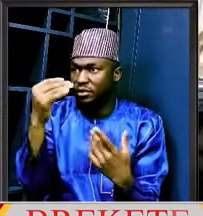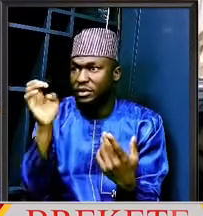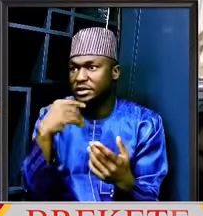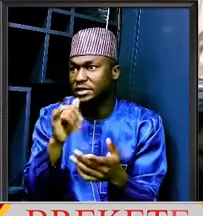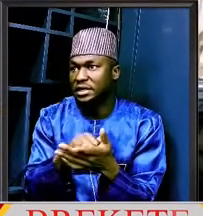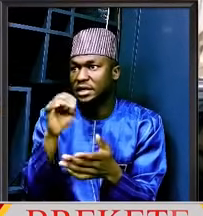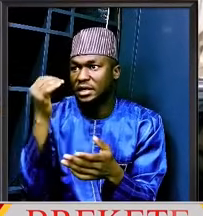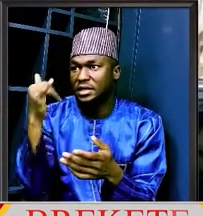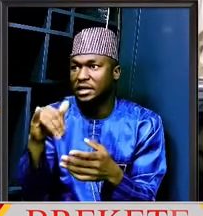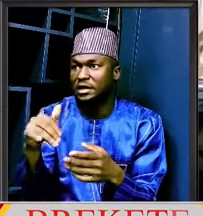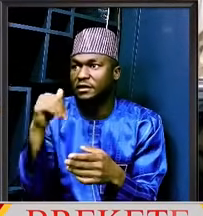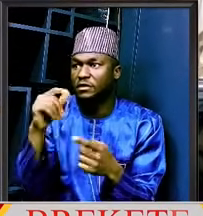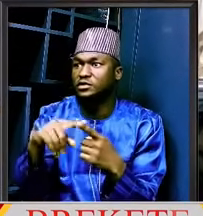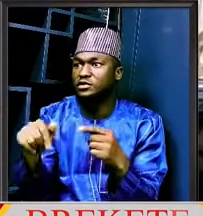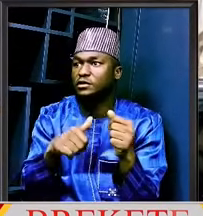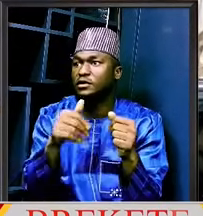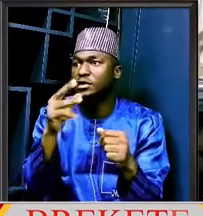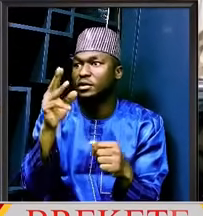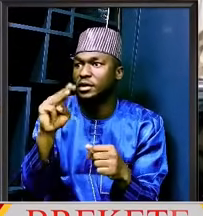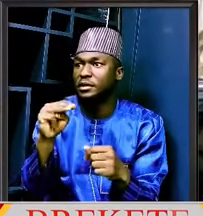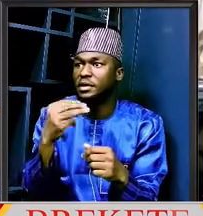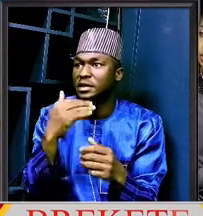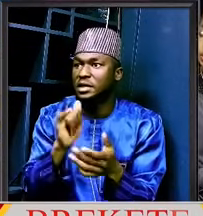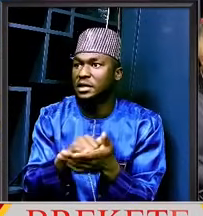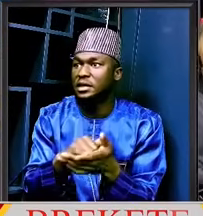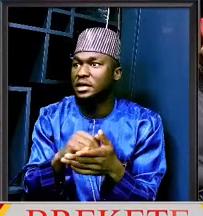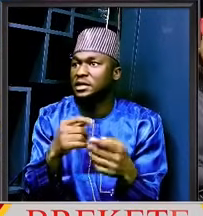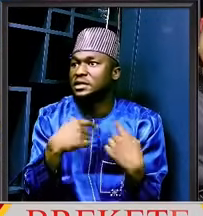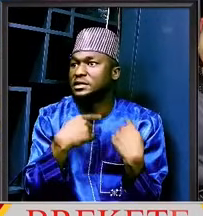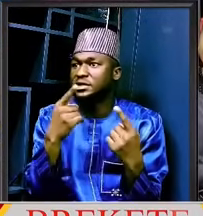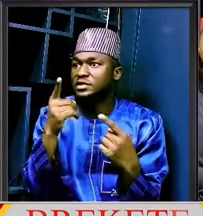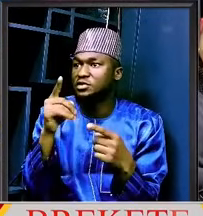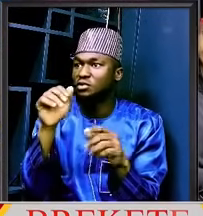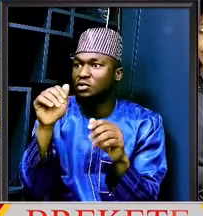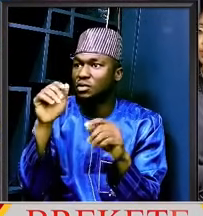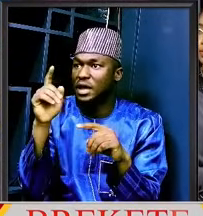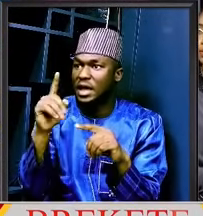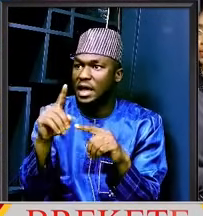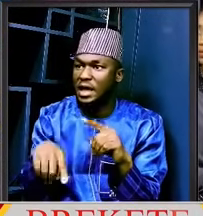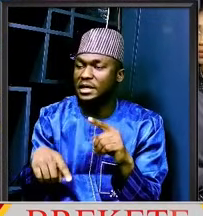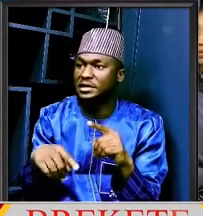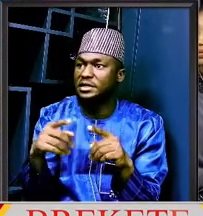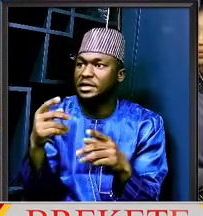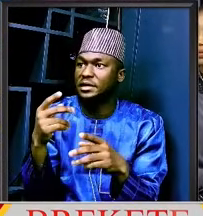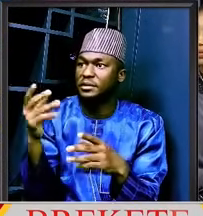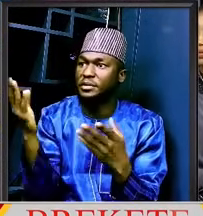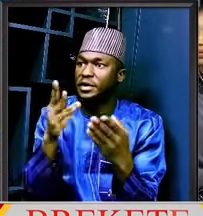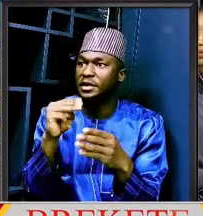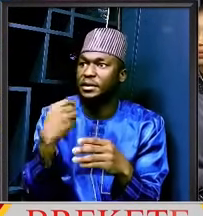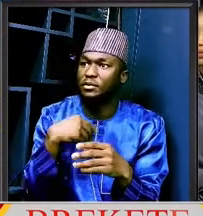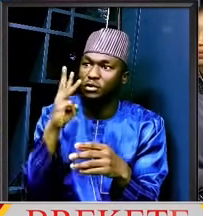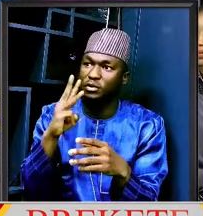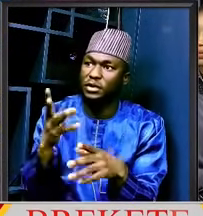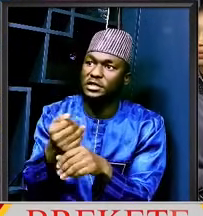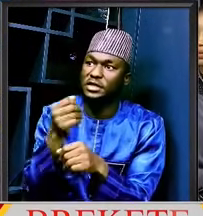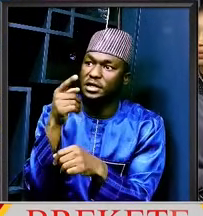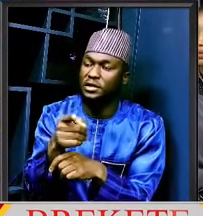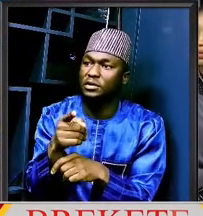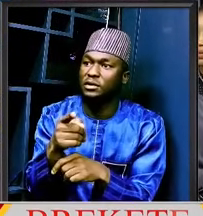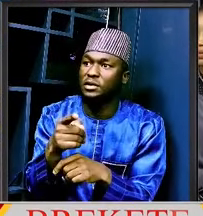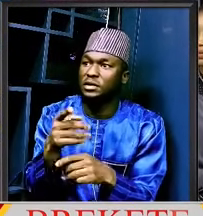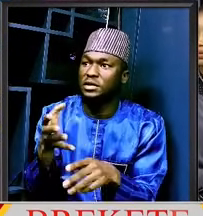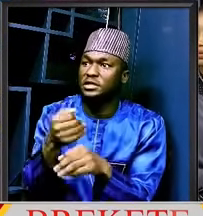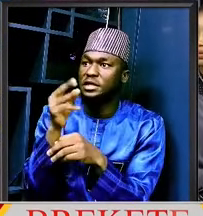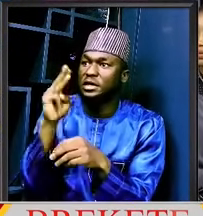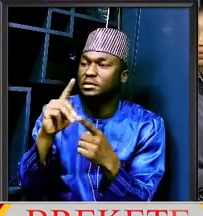they refused to follow him. They said, if you cannot produce that's the boys, we'll detain you. Arrest. They detained him, took him to state